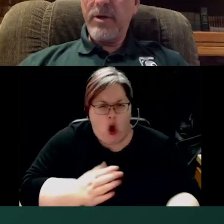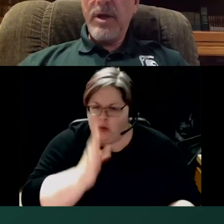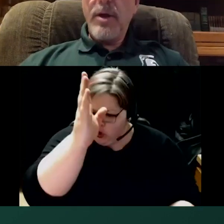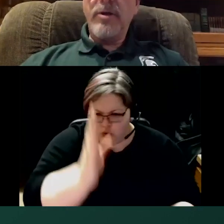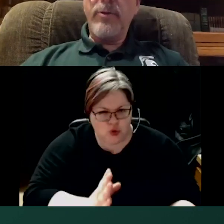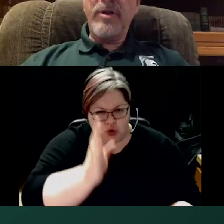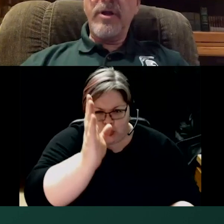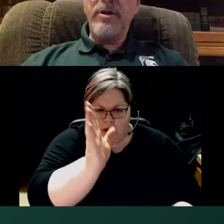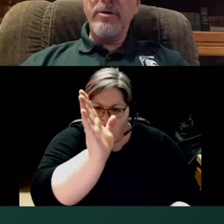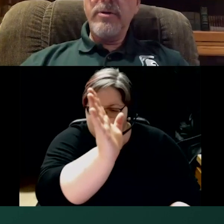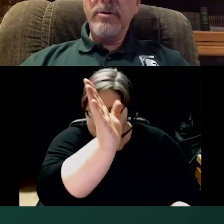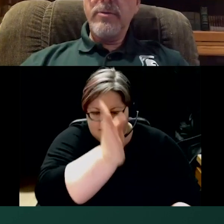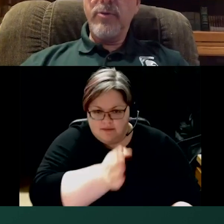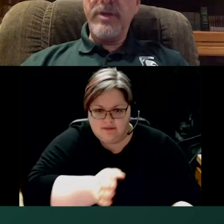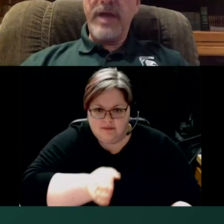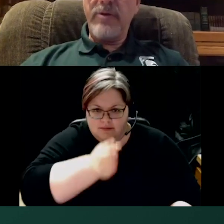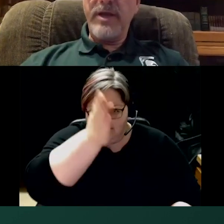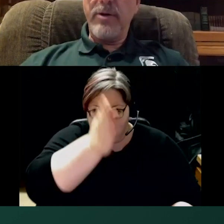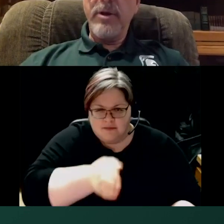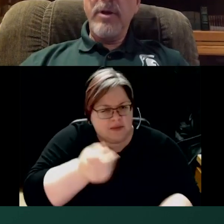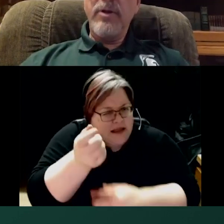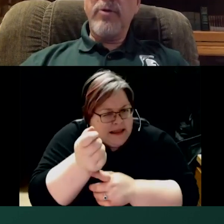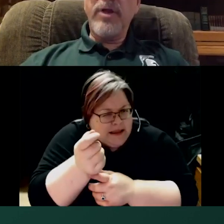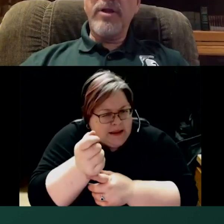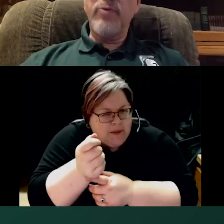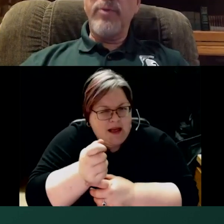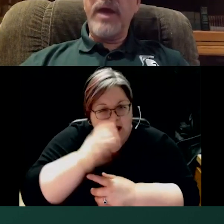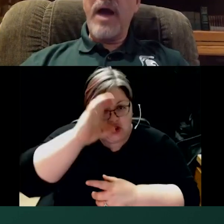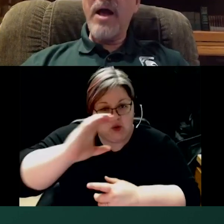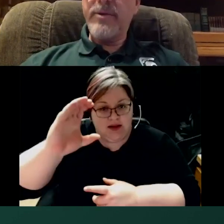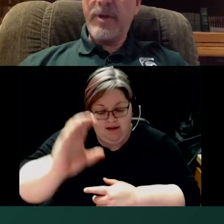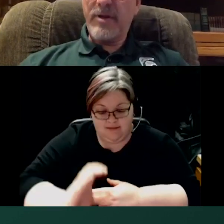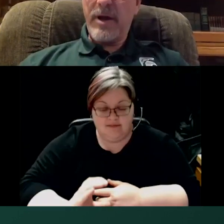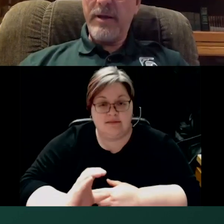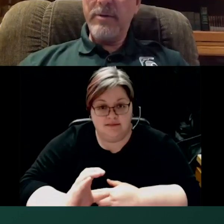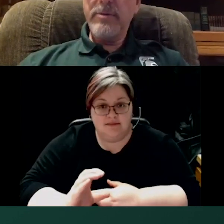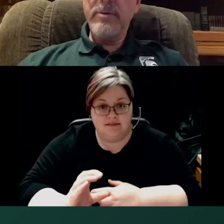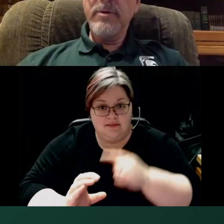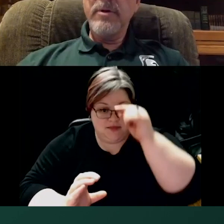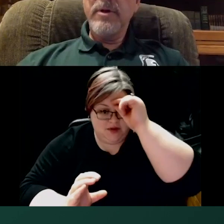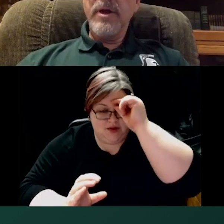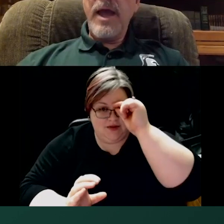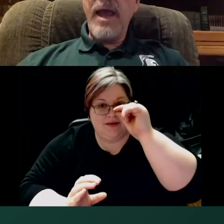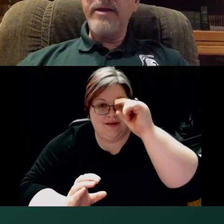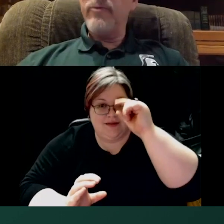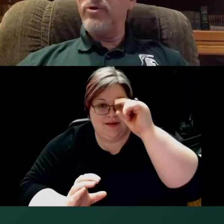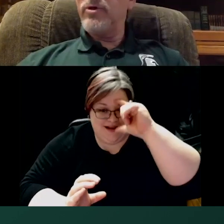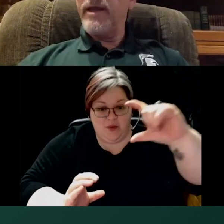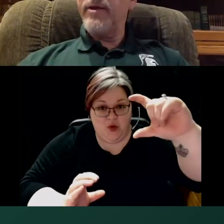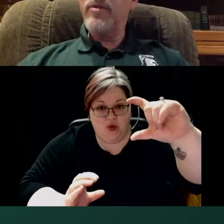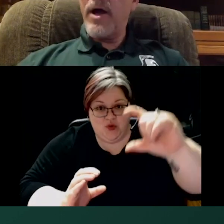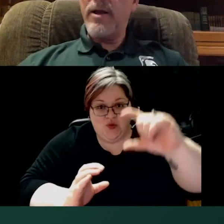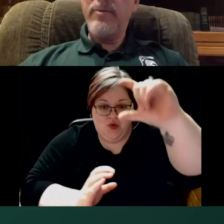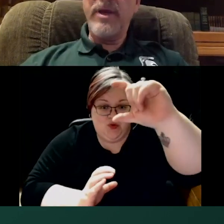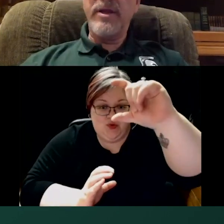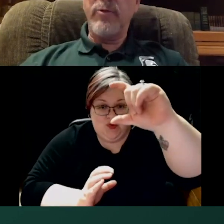west. So the sun will be down here, the crescent will be high in the sky, and it will look like